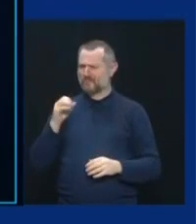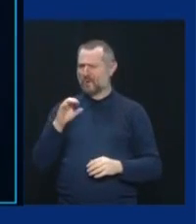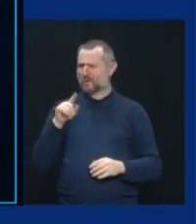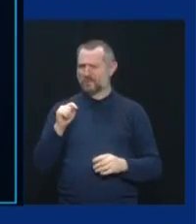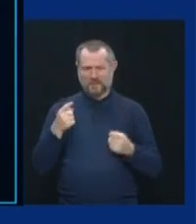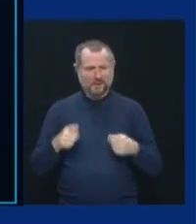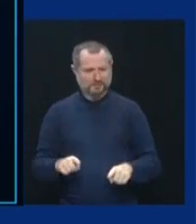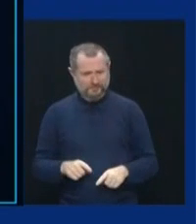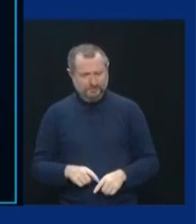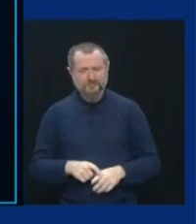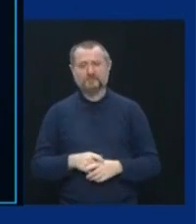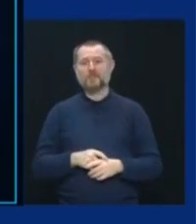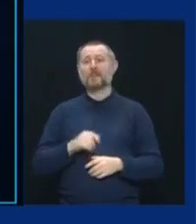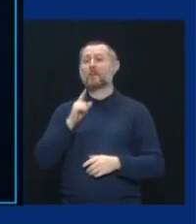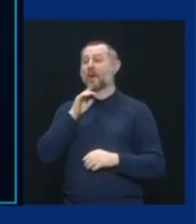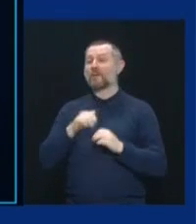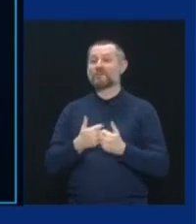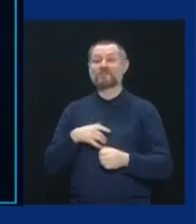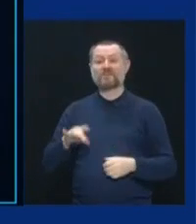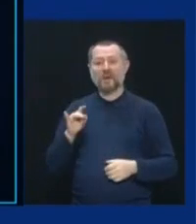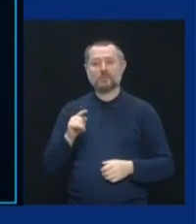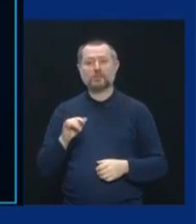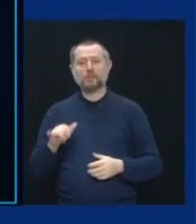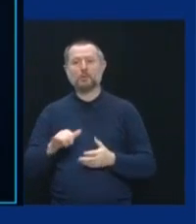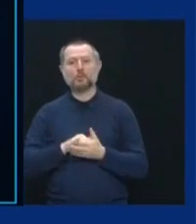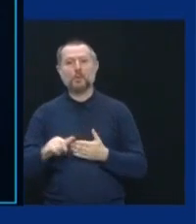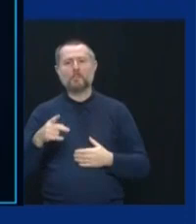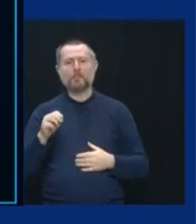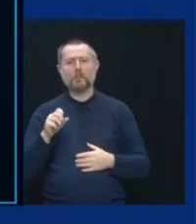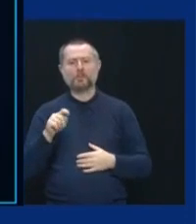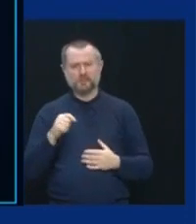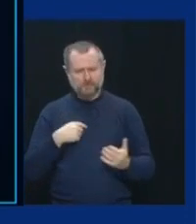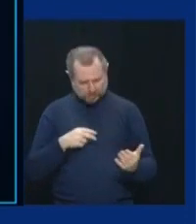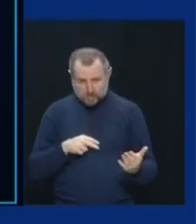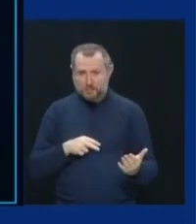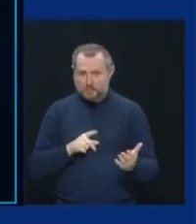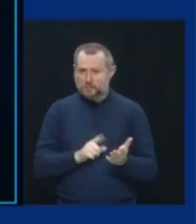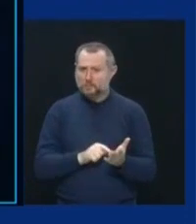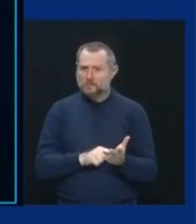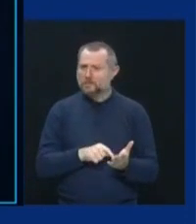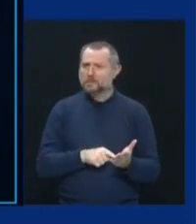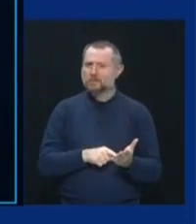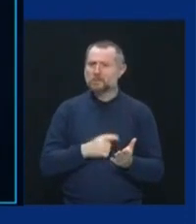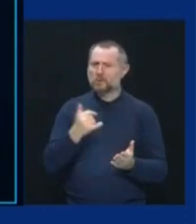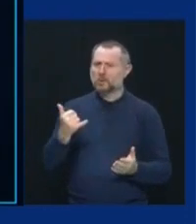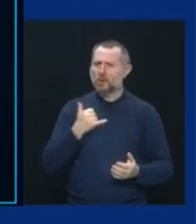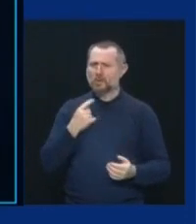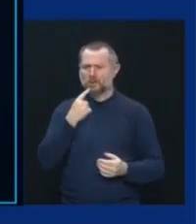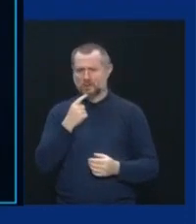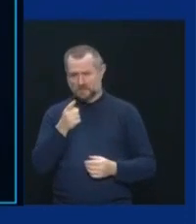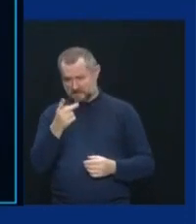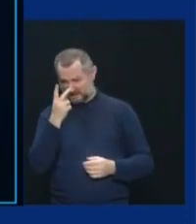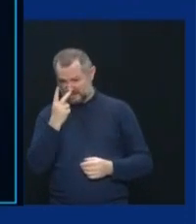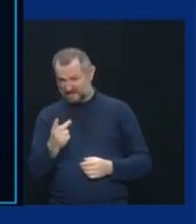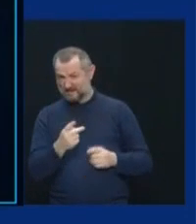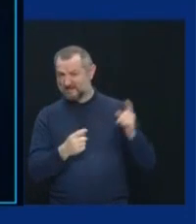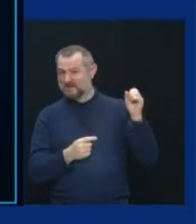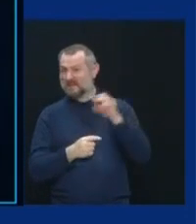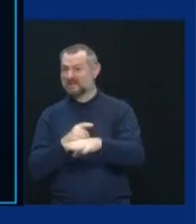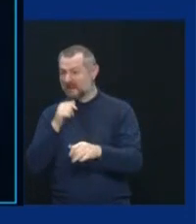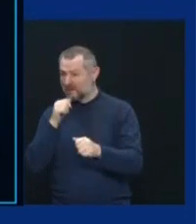learned about from the New York Post. We didn't even get the letter. Post called and told us about a letter. And